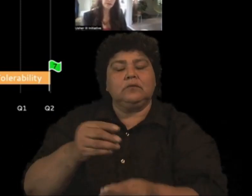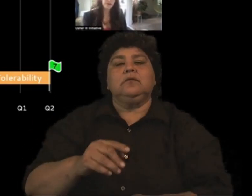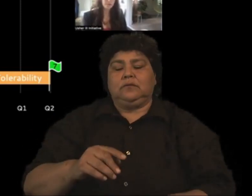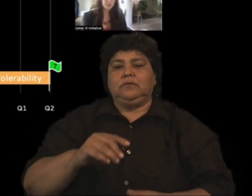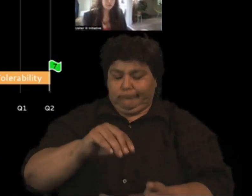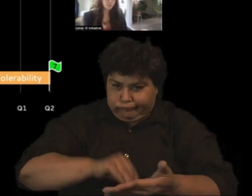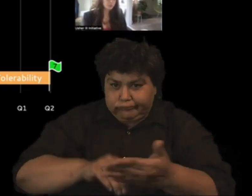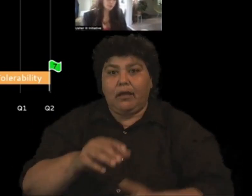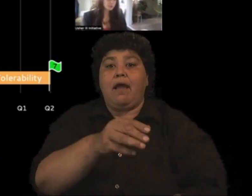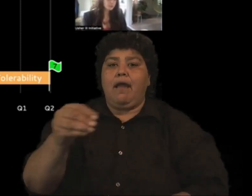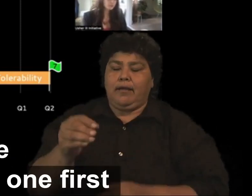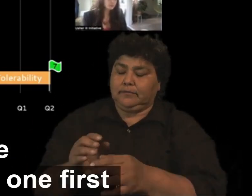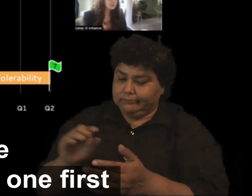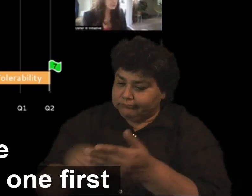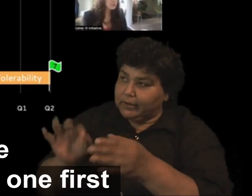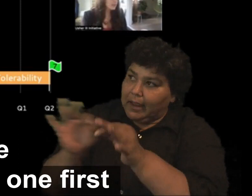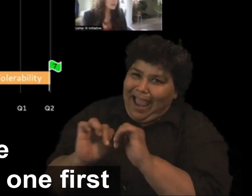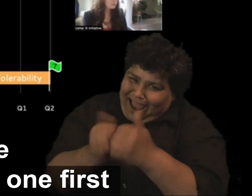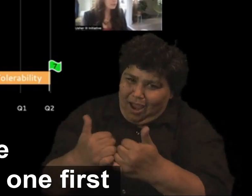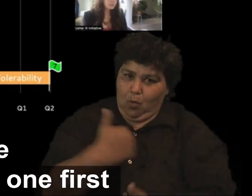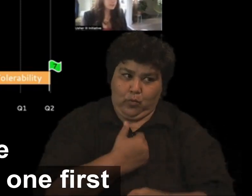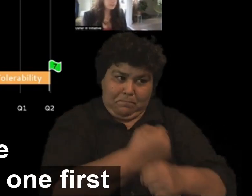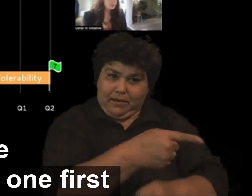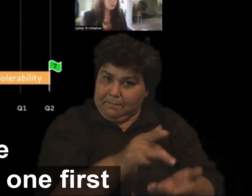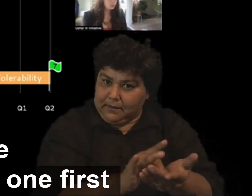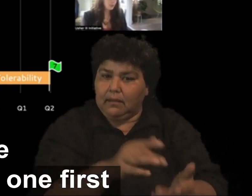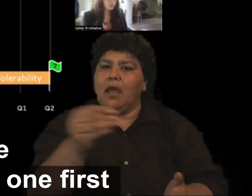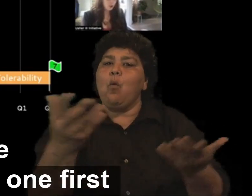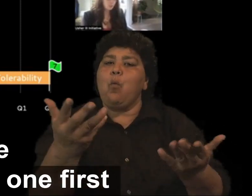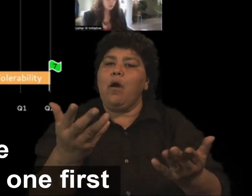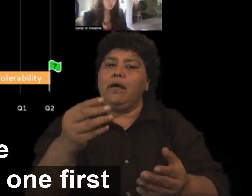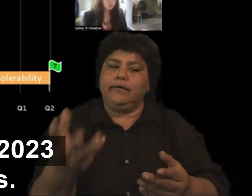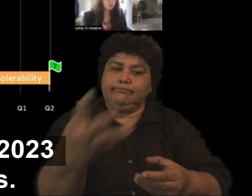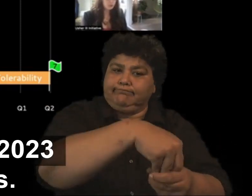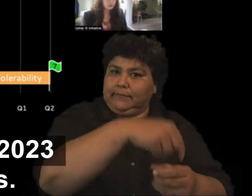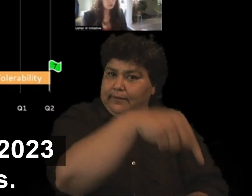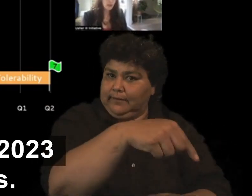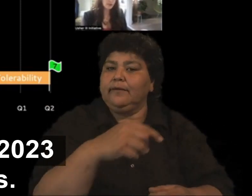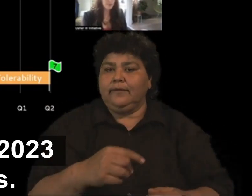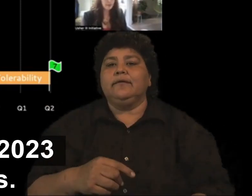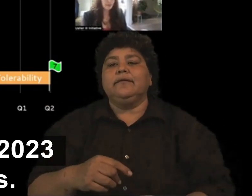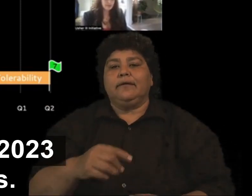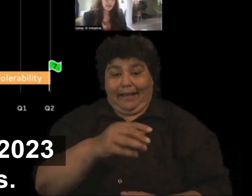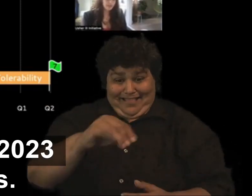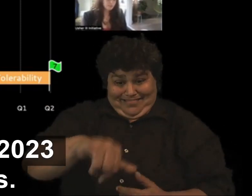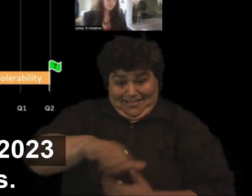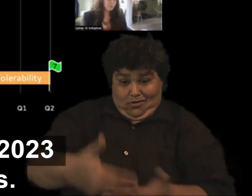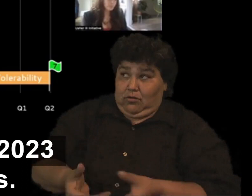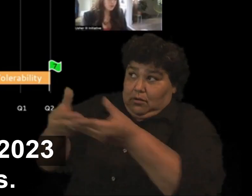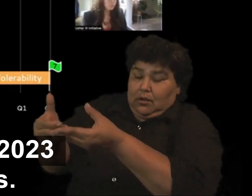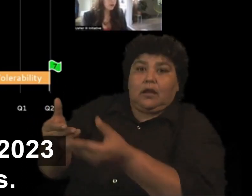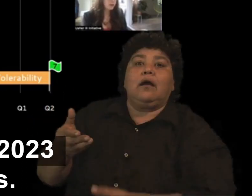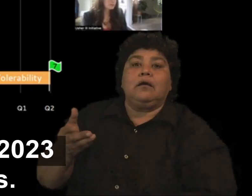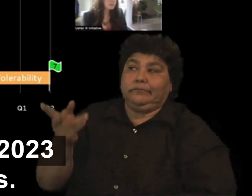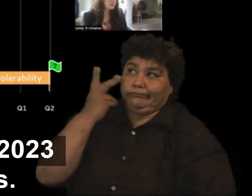quality of the material produced. It will be used to determine whether or not we're approved for clinical trials by the FDA.